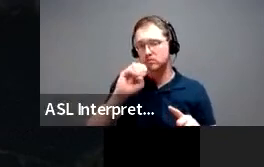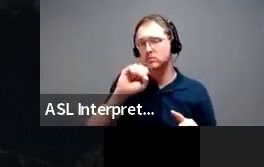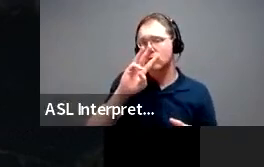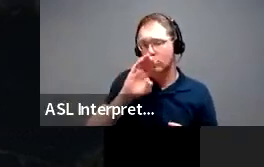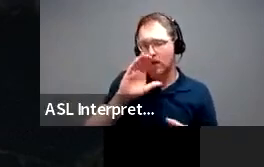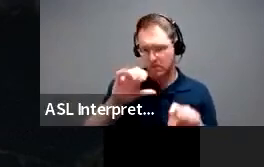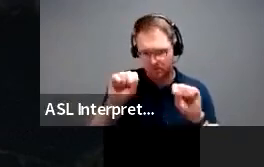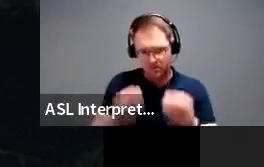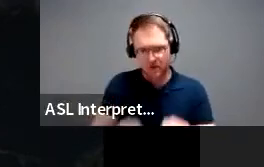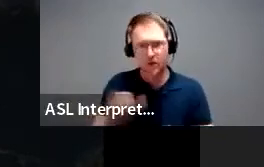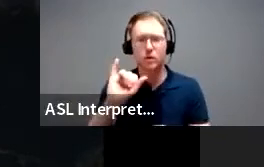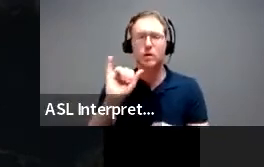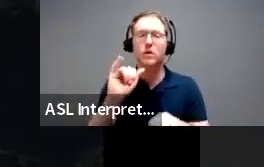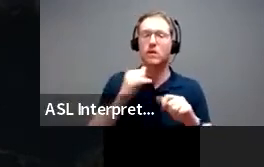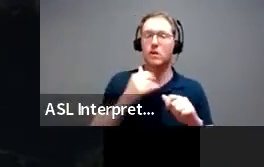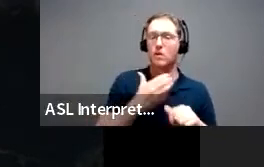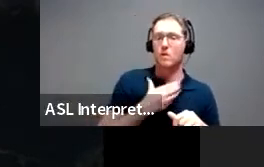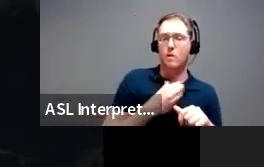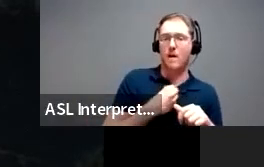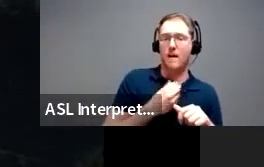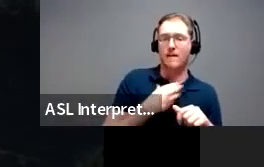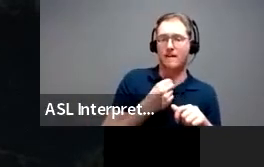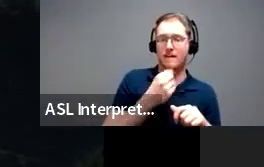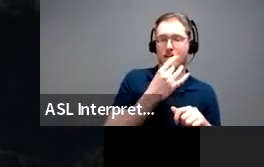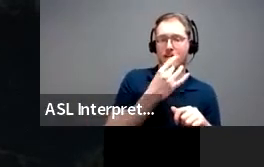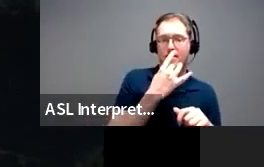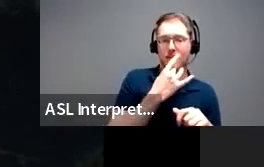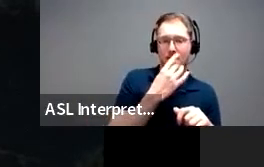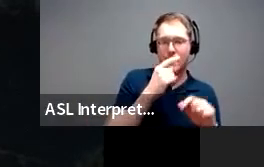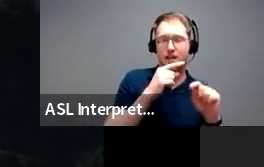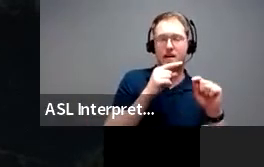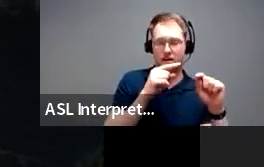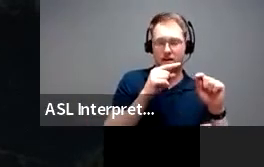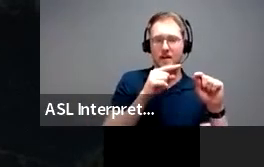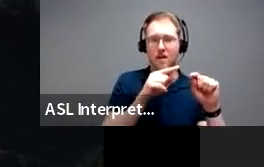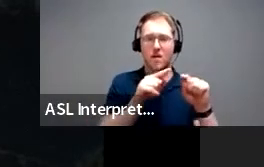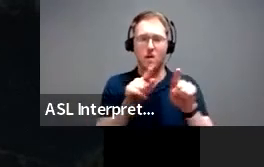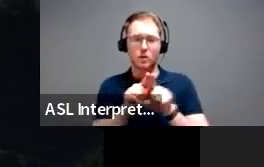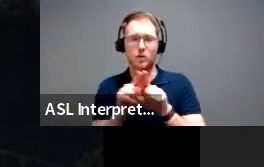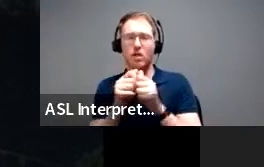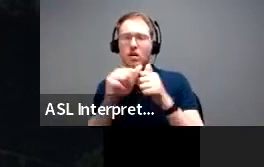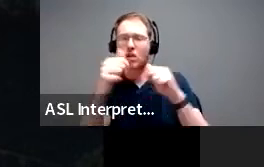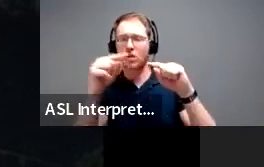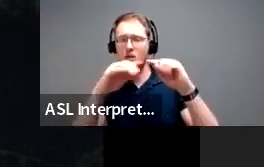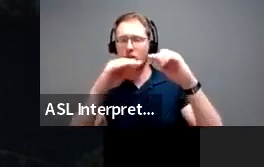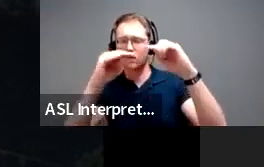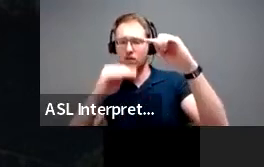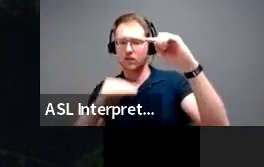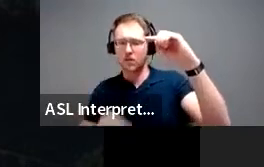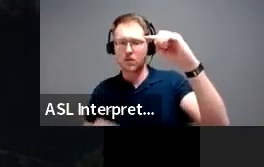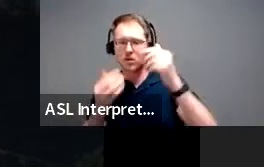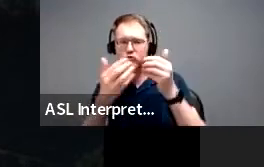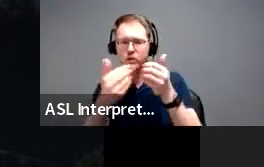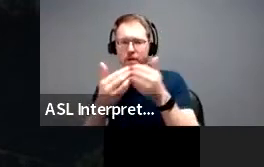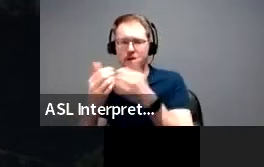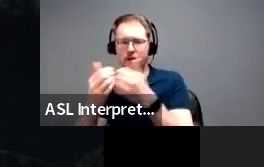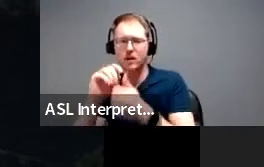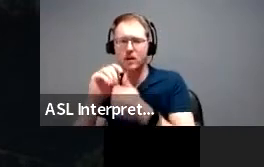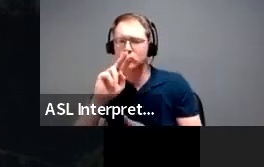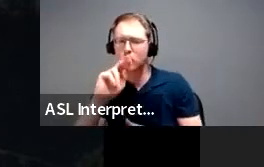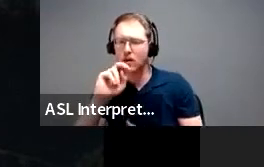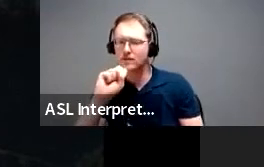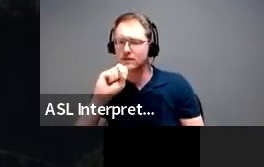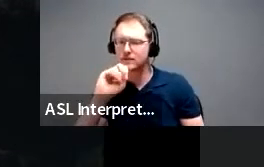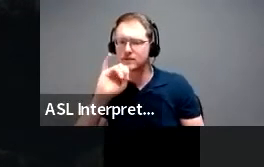curves, but also spectroscopically, breaking up these transit signals, these shadow signals, into